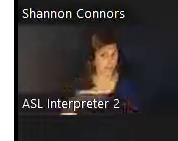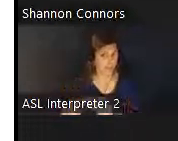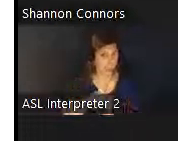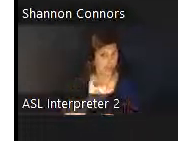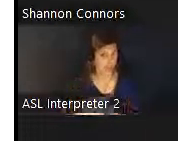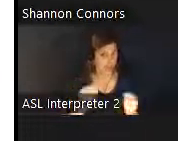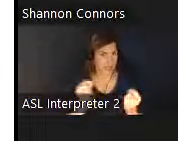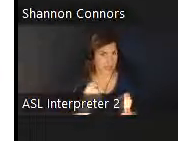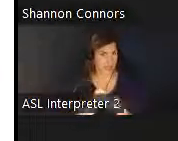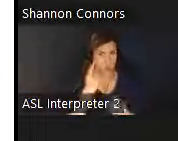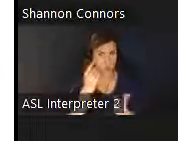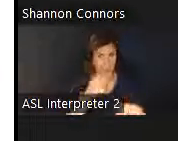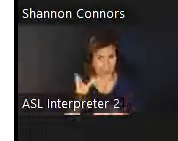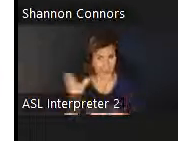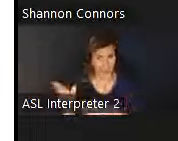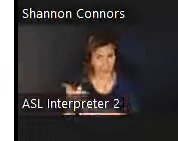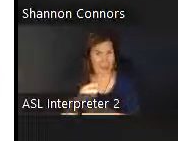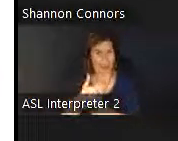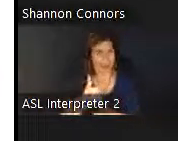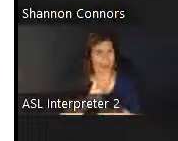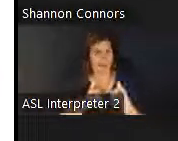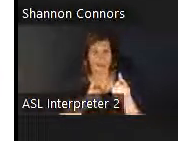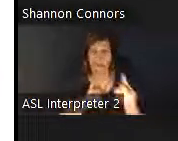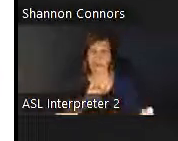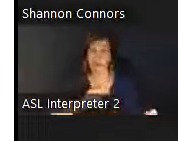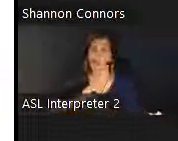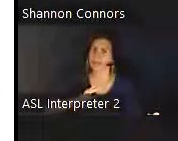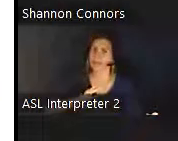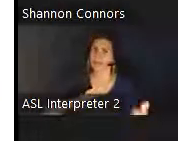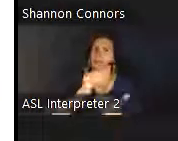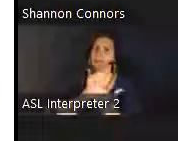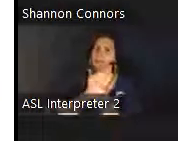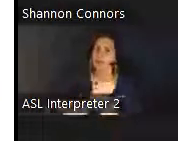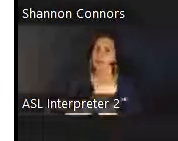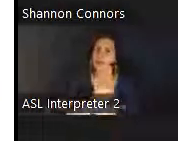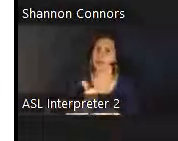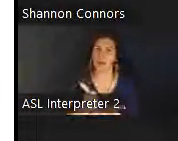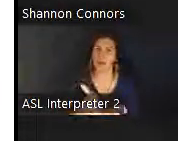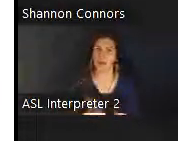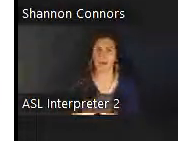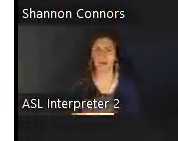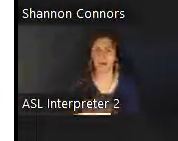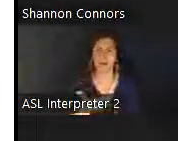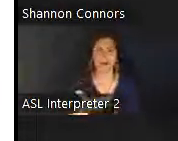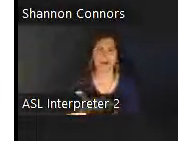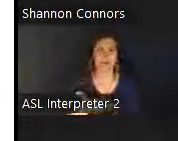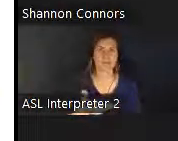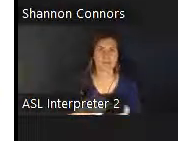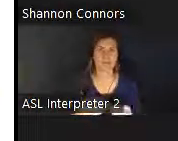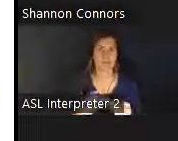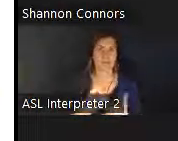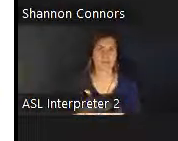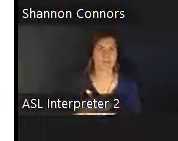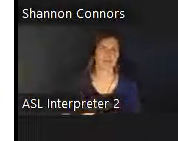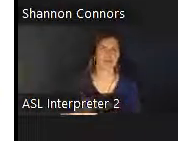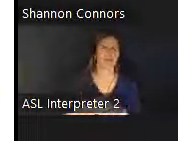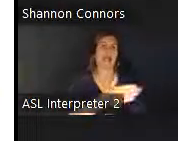this resource to brainstorm ideas and think about how they may contribute to the overall project that's being proposed.